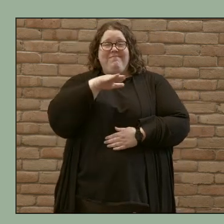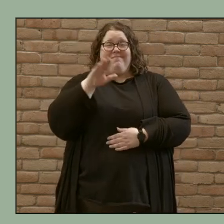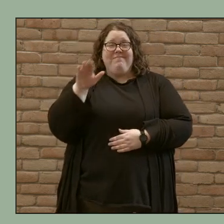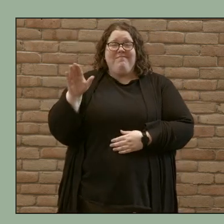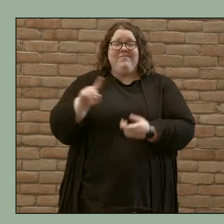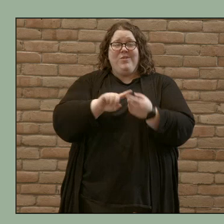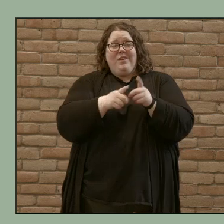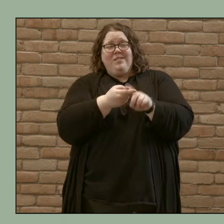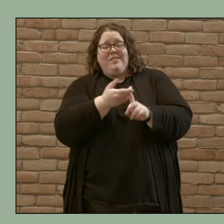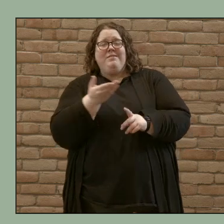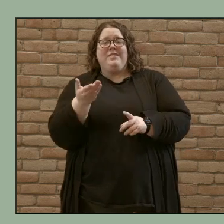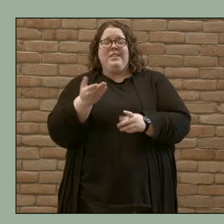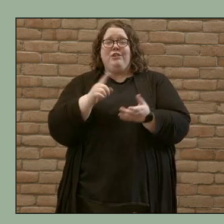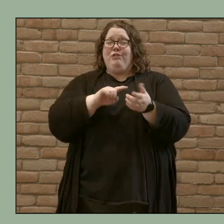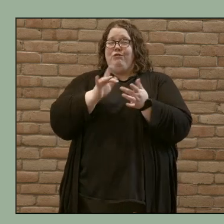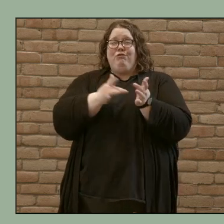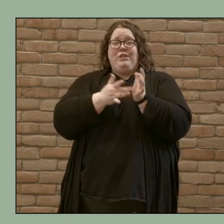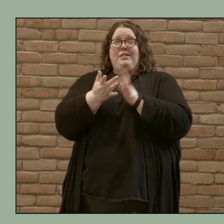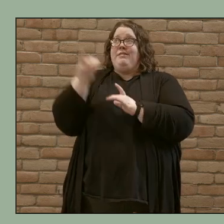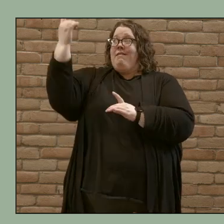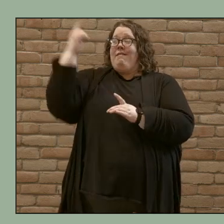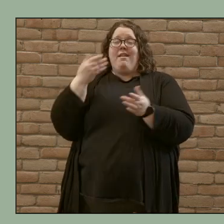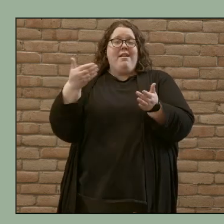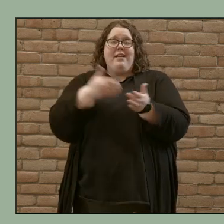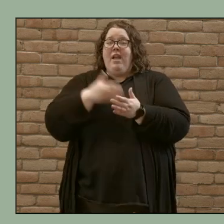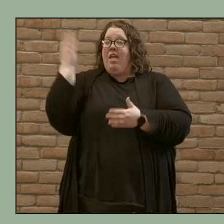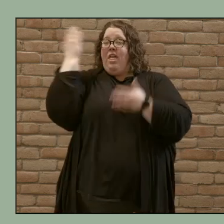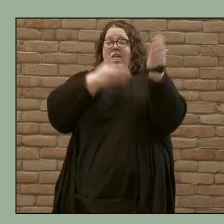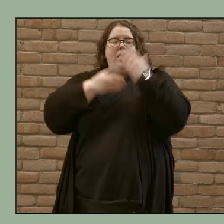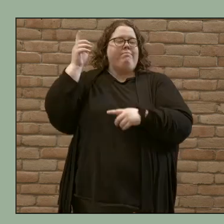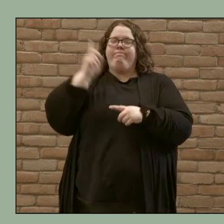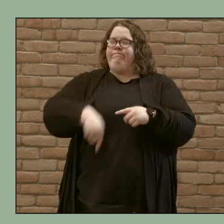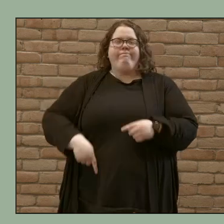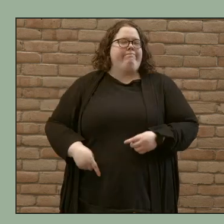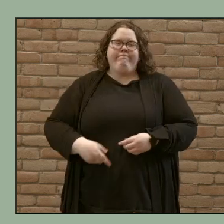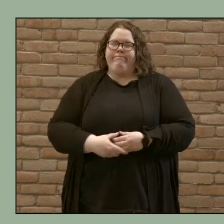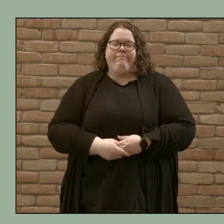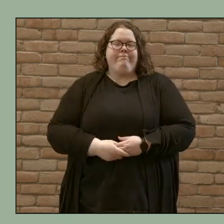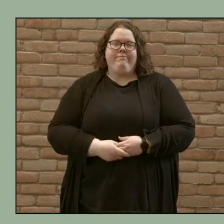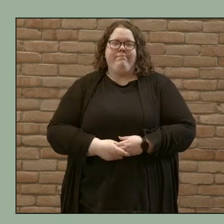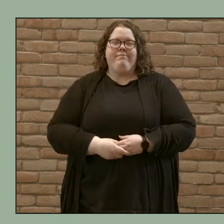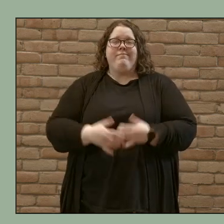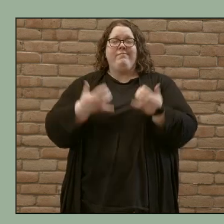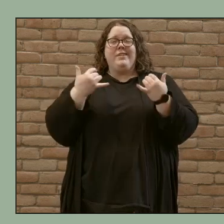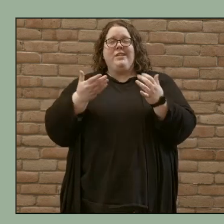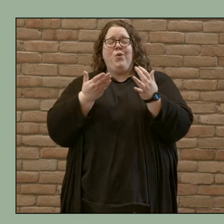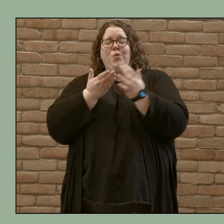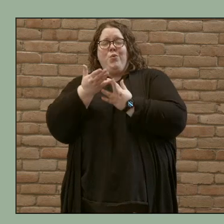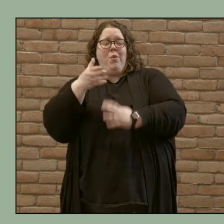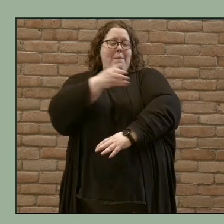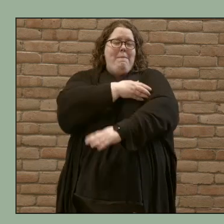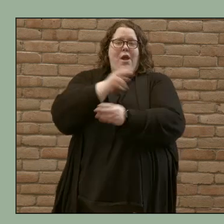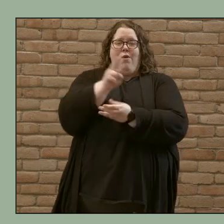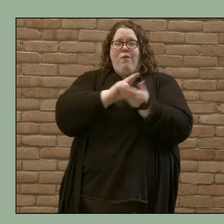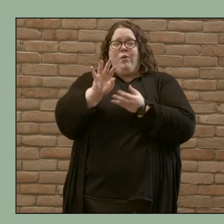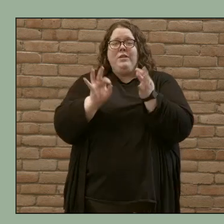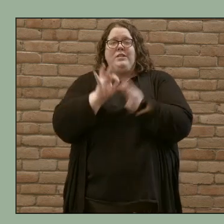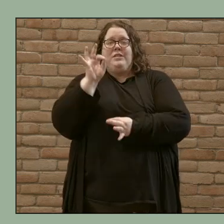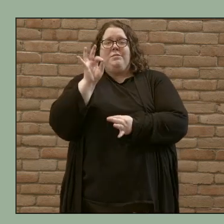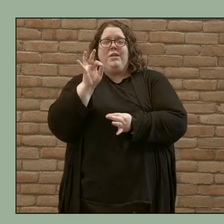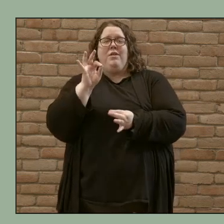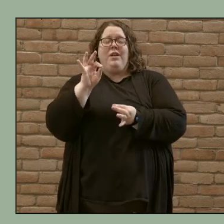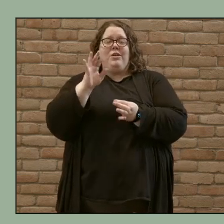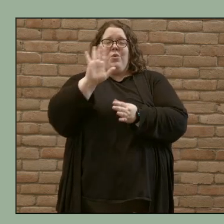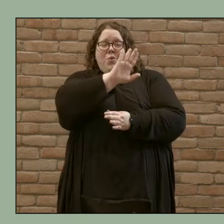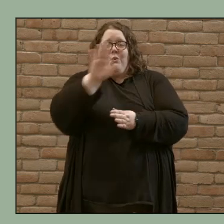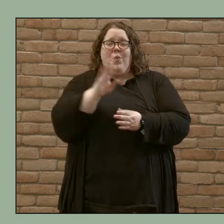time, he will not be missed. Today, by the power of the Holy Spirit, you have received forgiveness for all your sins, and